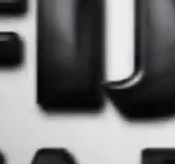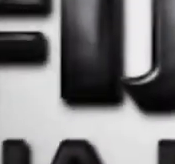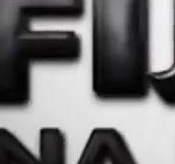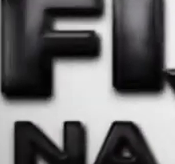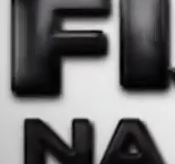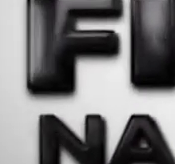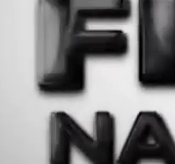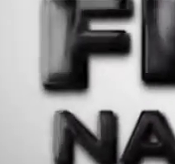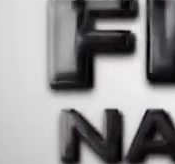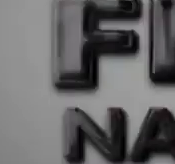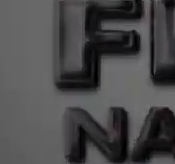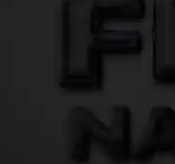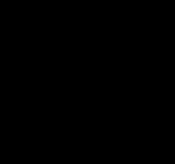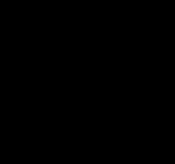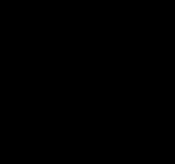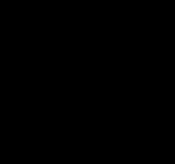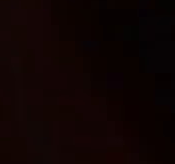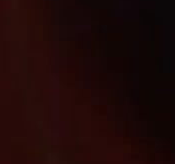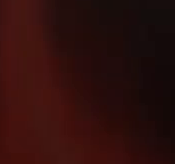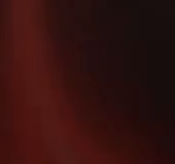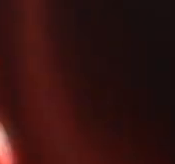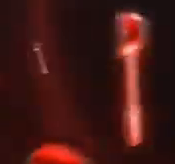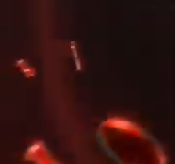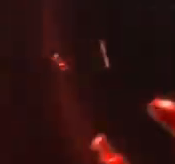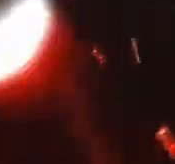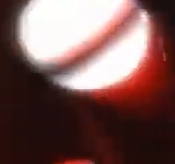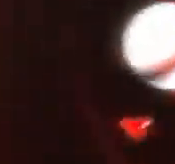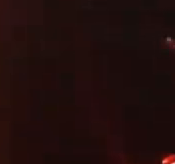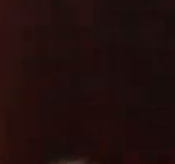ibiti. Radio Fiji One, nandomo ibiti.